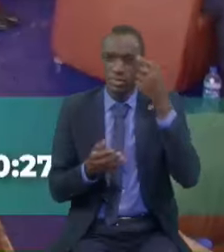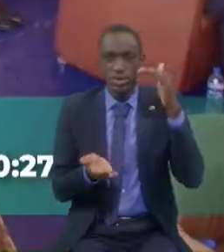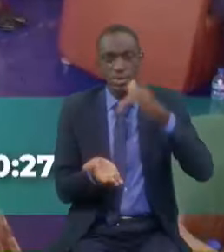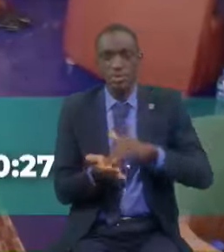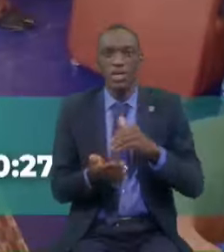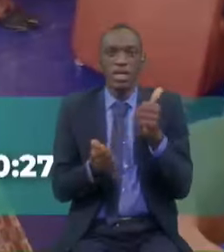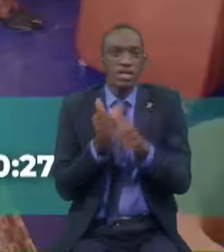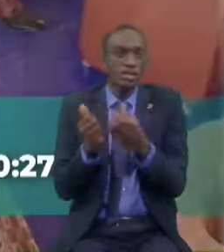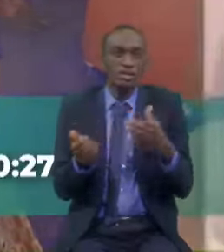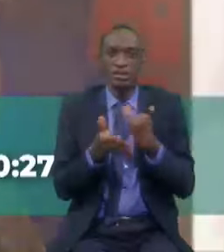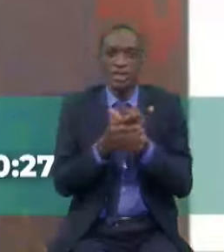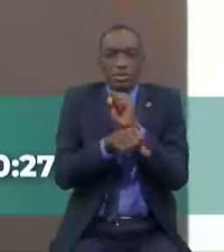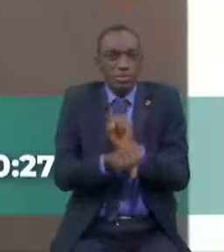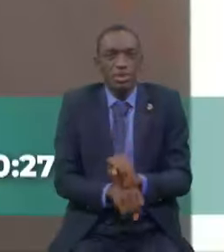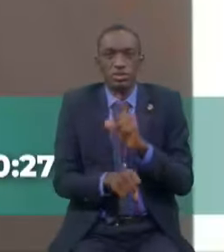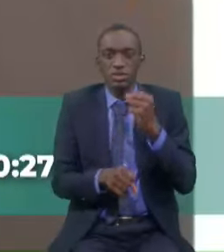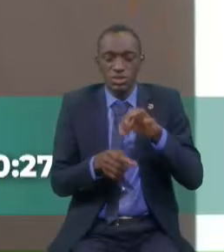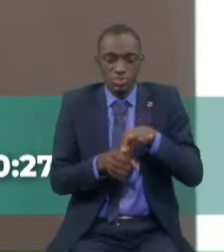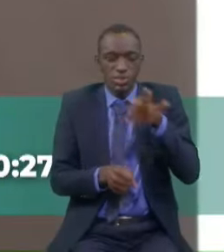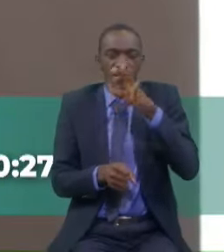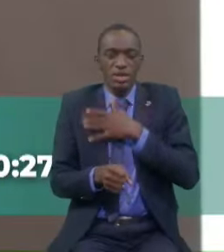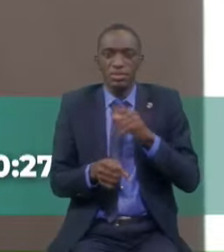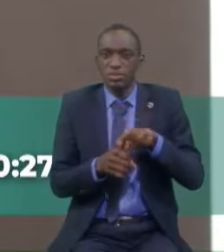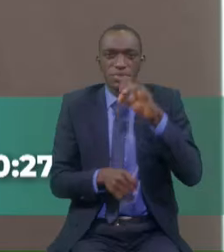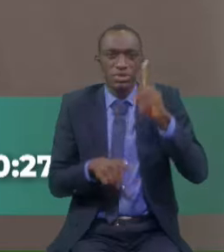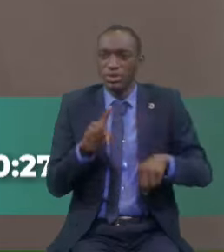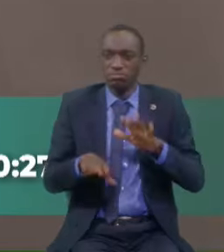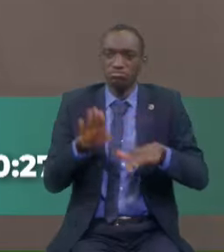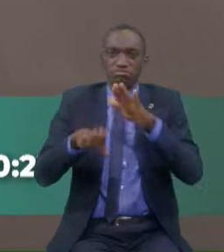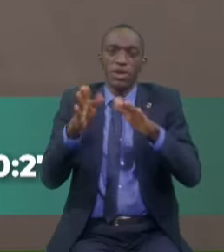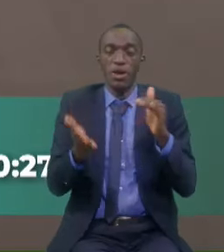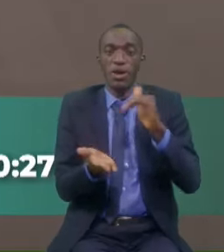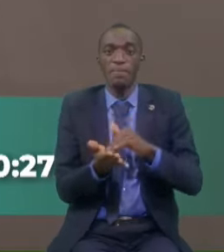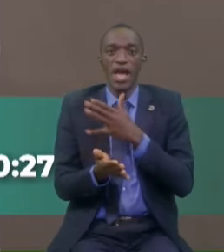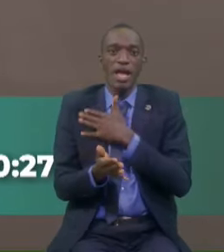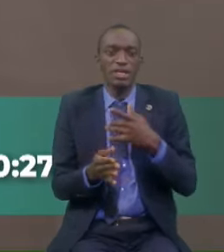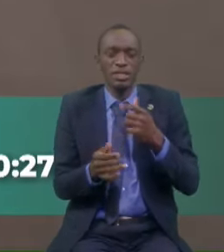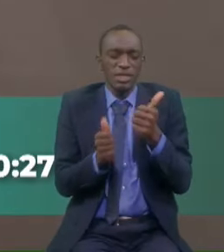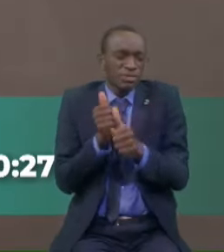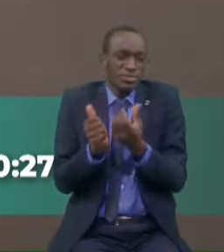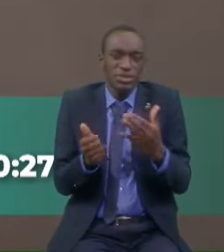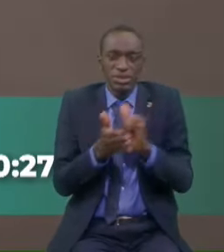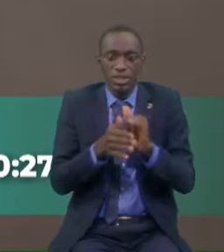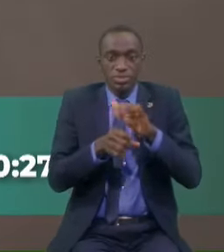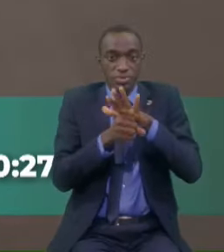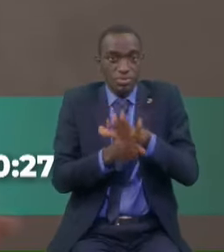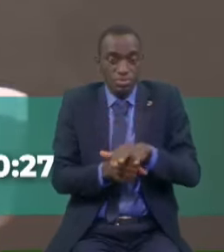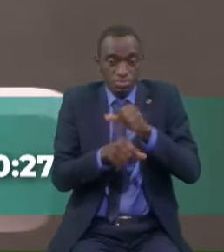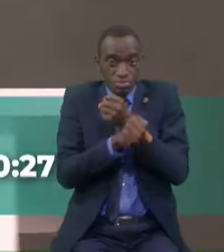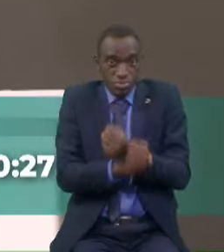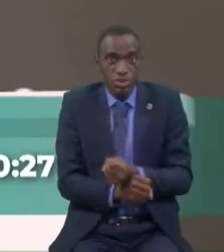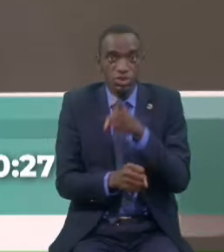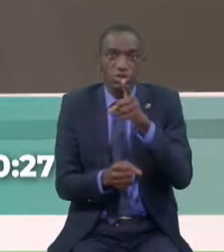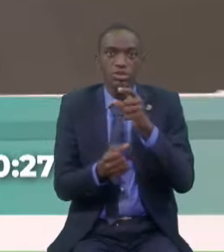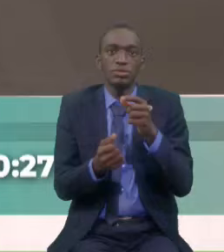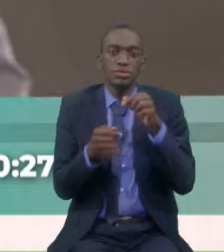the spirit cannot move again, anything that pins you down, the yoke is this new anointing,